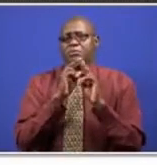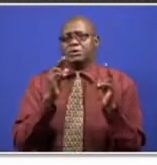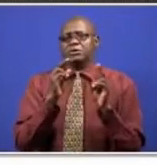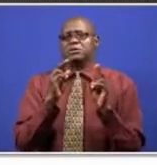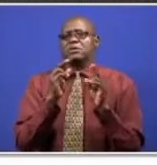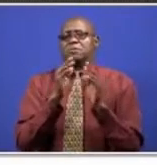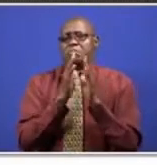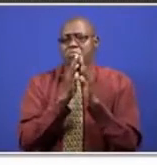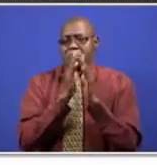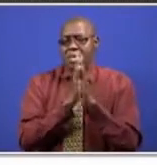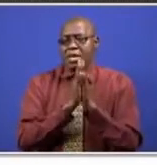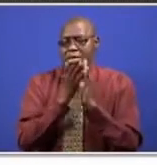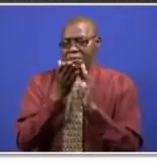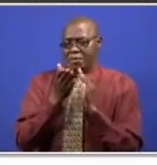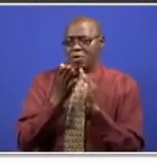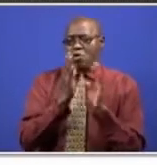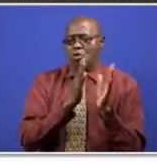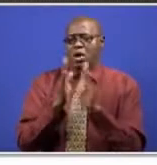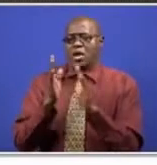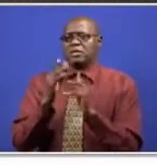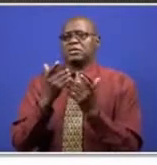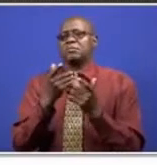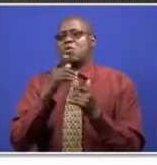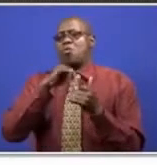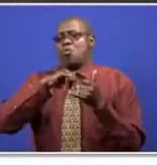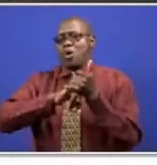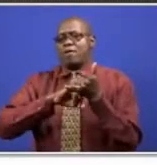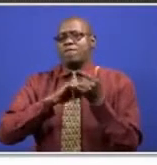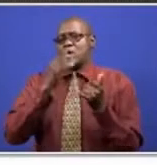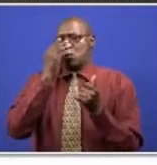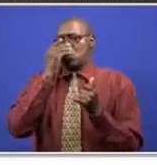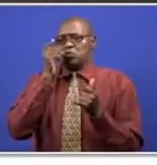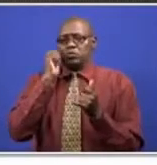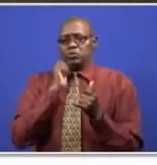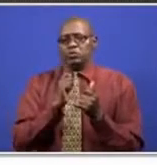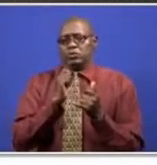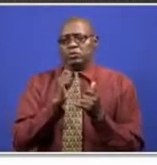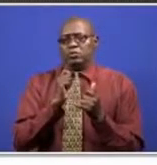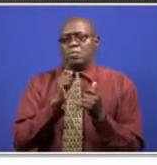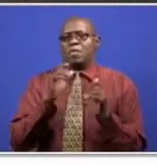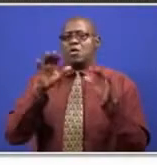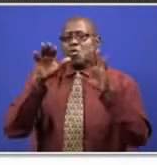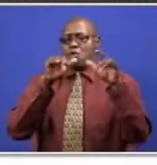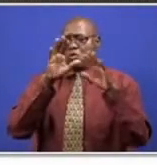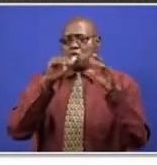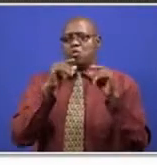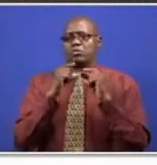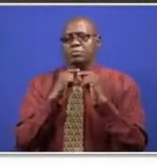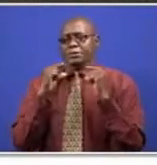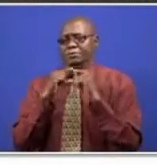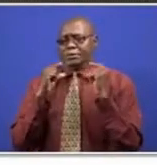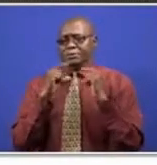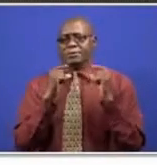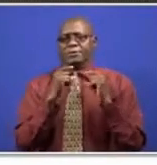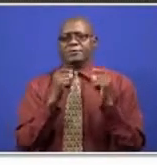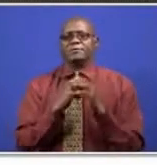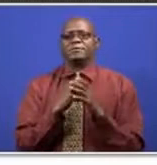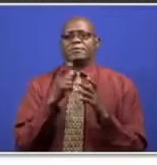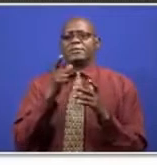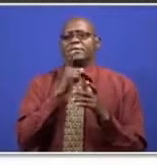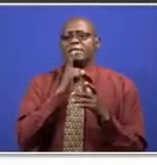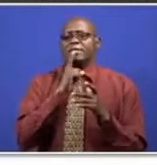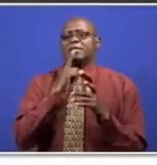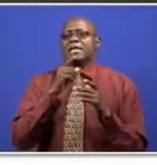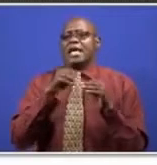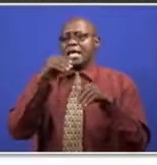by Mama Rachael Ruto at the DP's residence in Karen, which brought together members of the clergy, DP Ruto said that this year's election is more of a